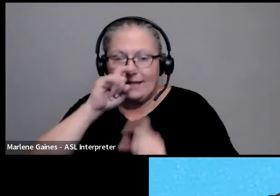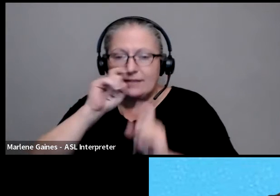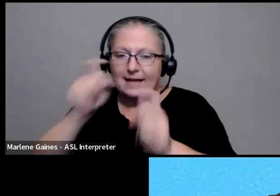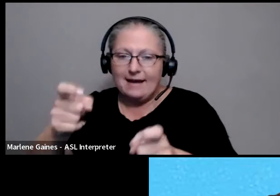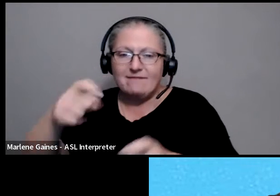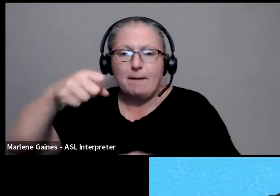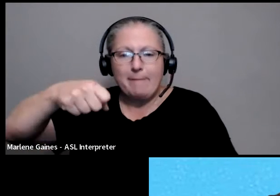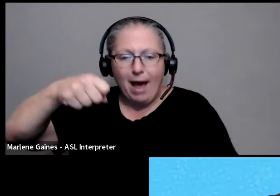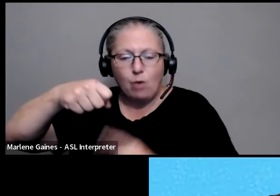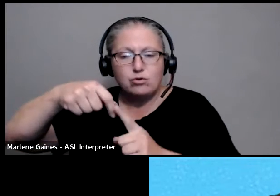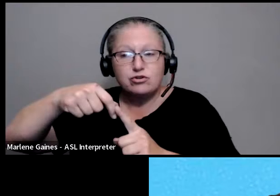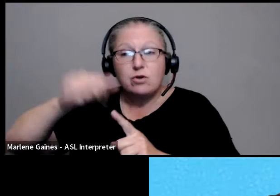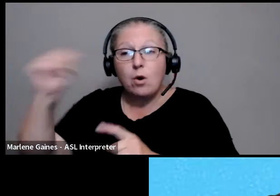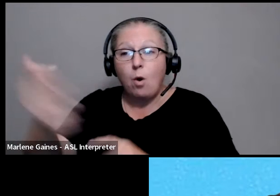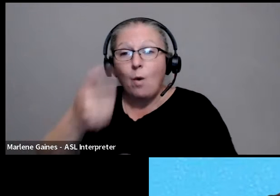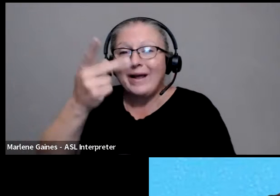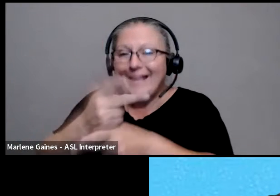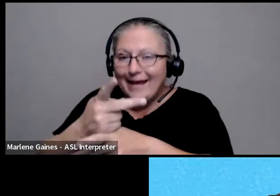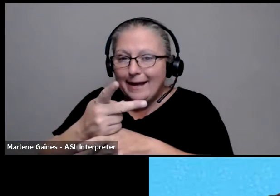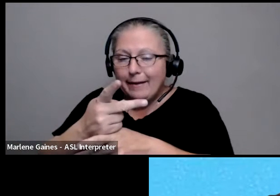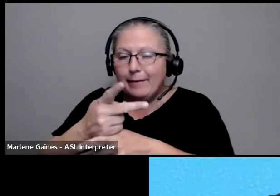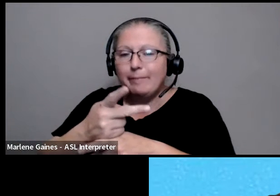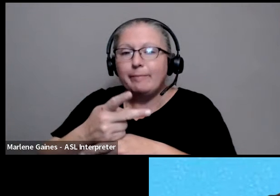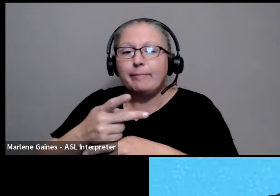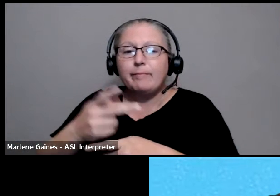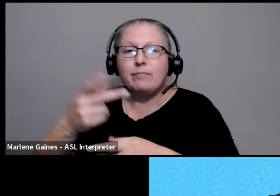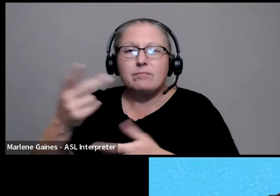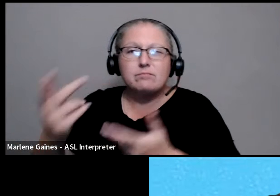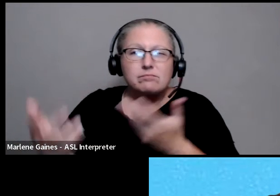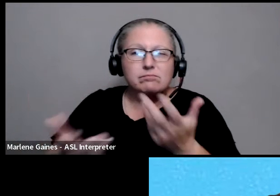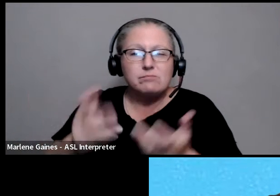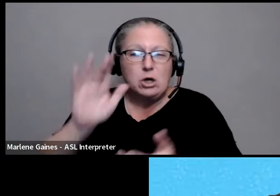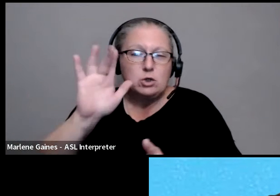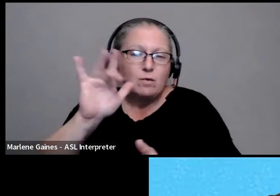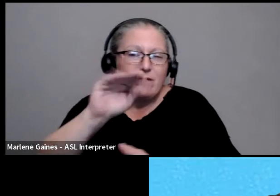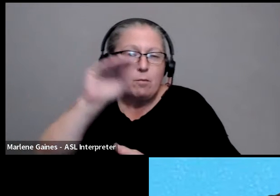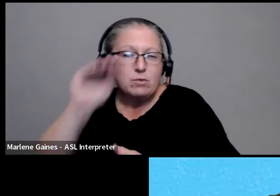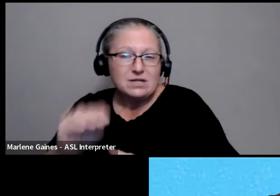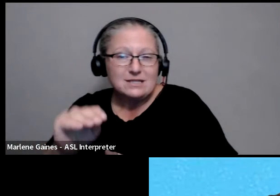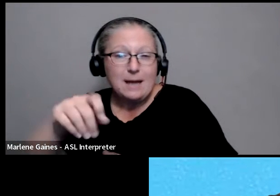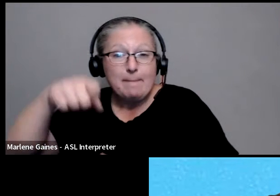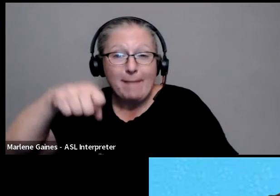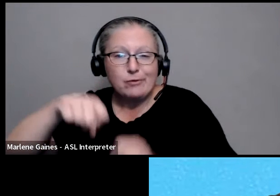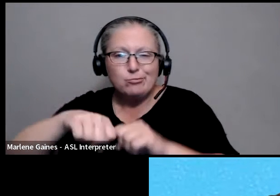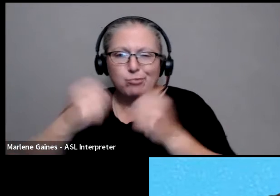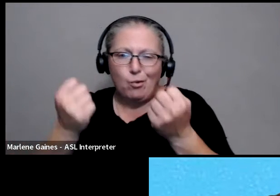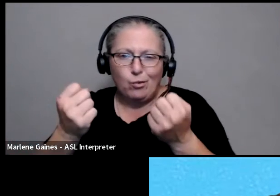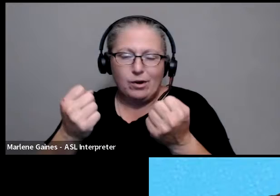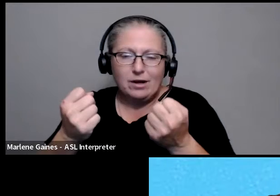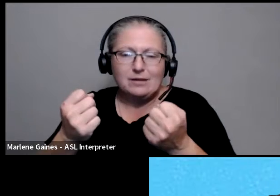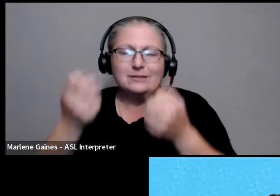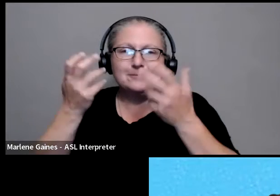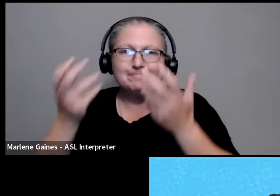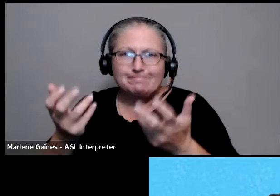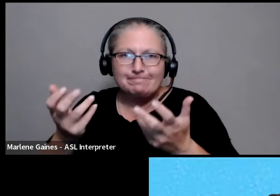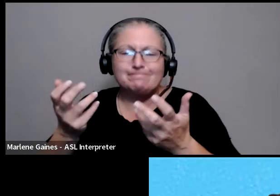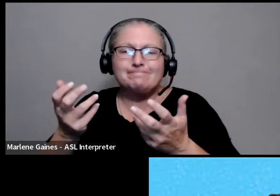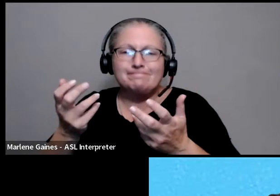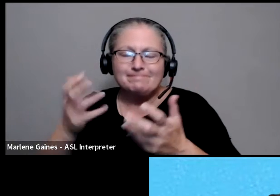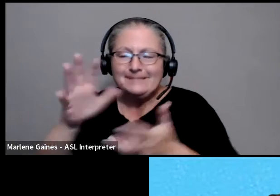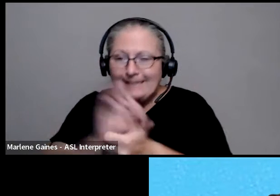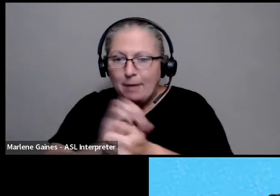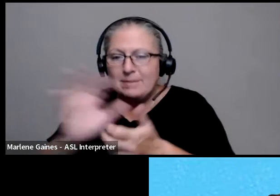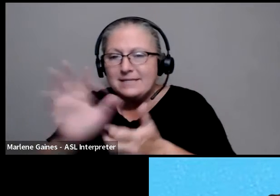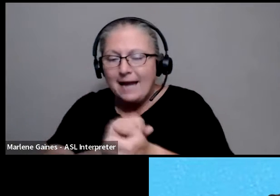and they were able to keep it. And we were getting probably about 25% of the pouches broken. And so it was just like they're getting damaged